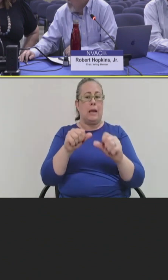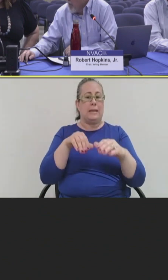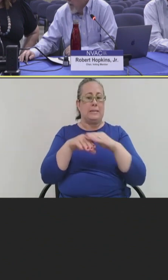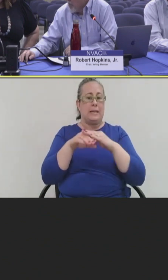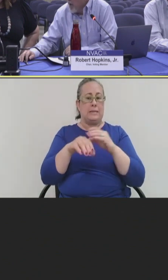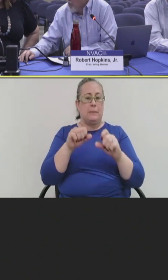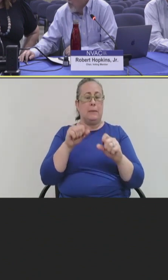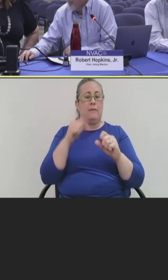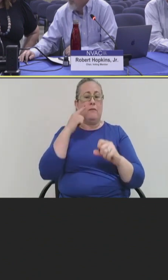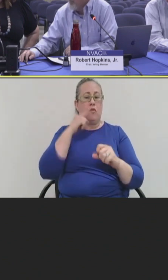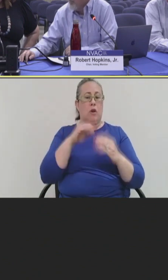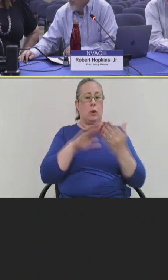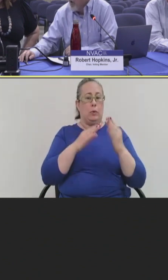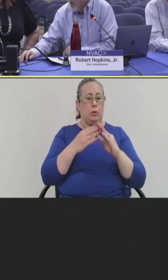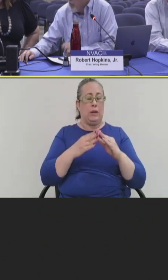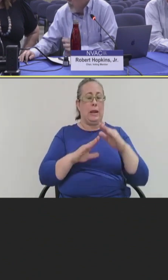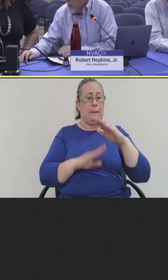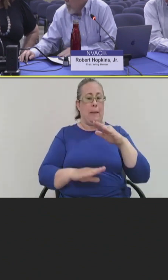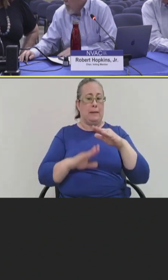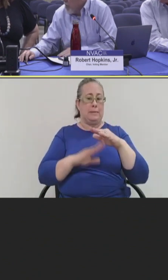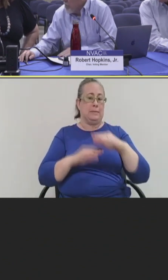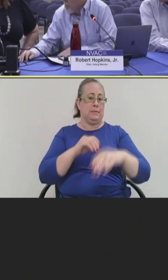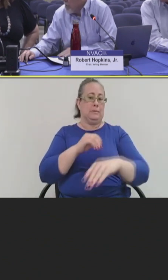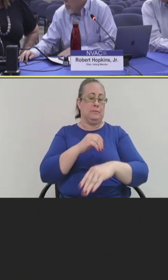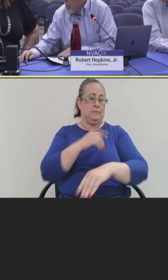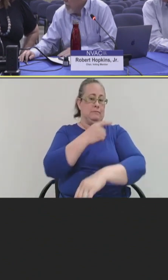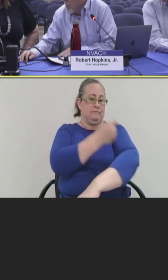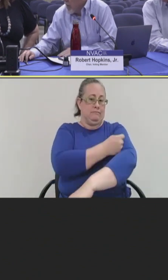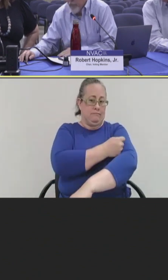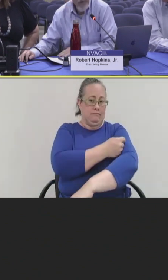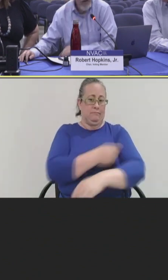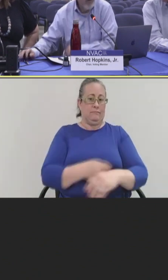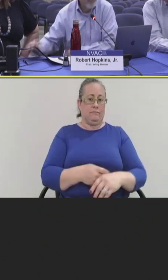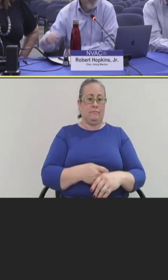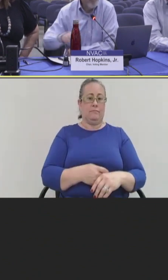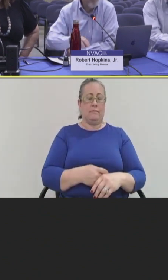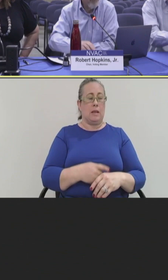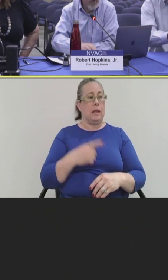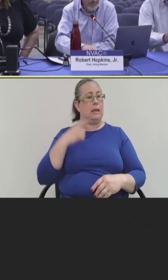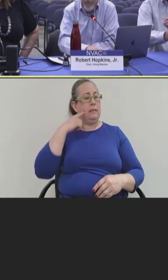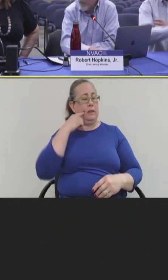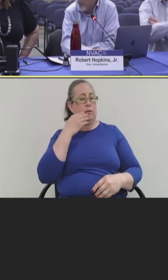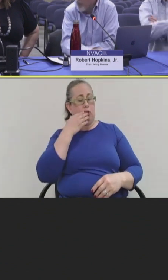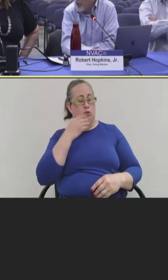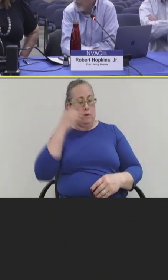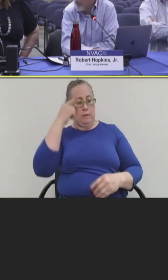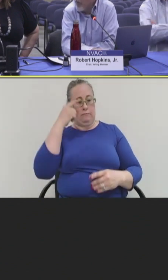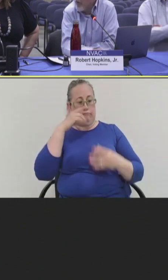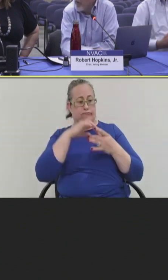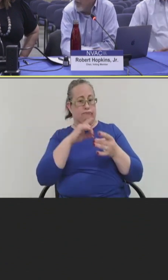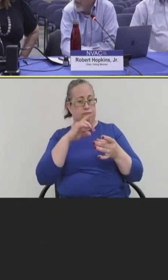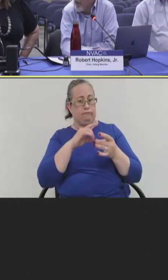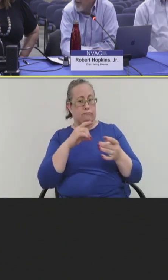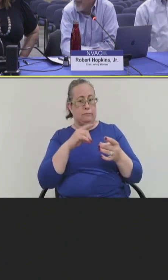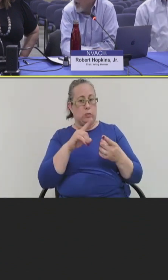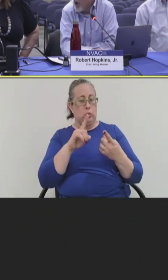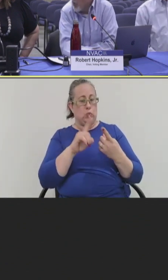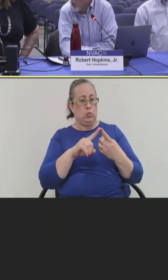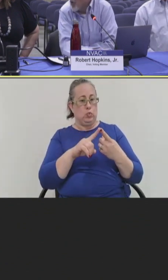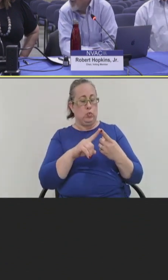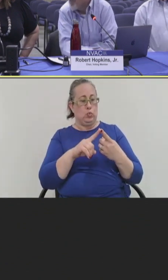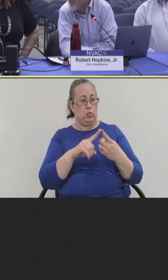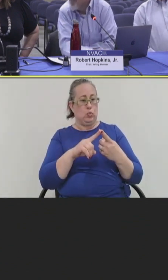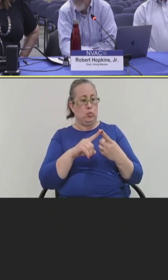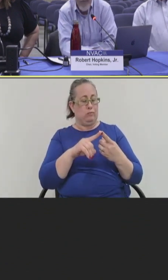community-based vaccination. So I think a good comment for us to put on our